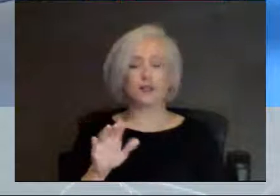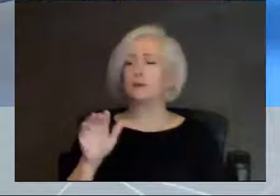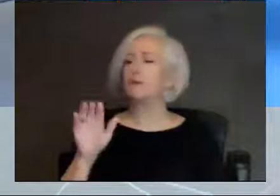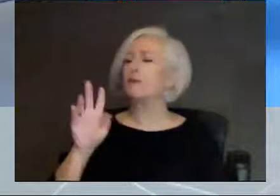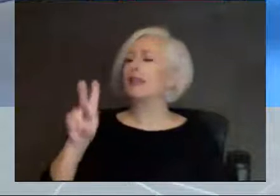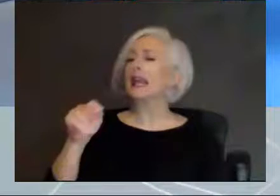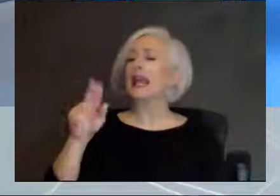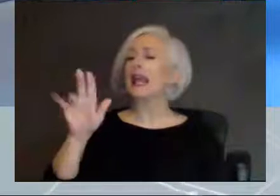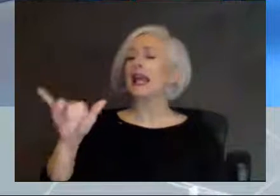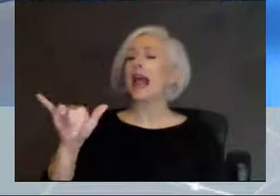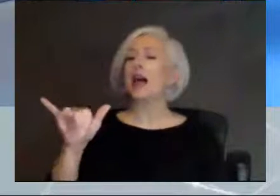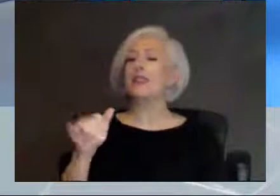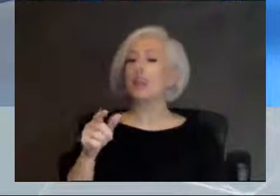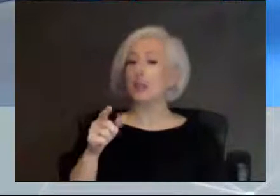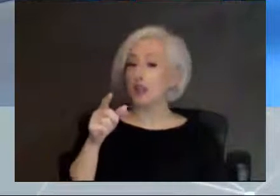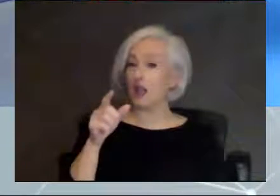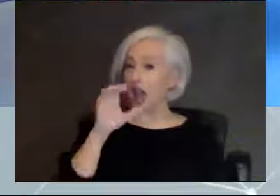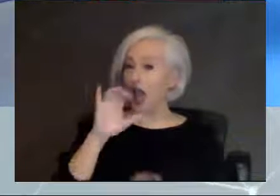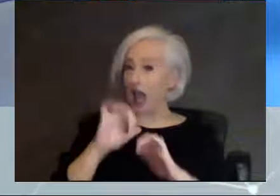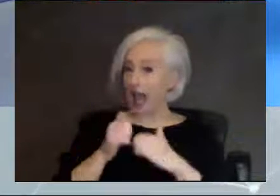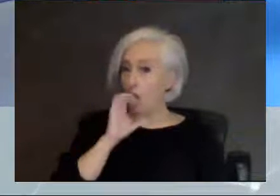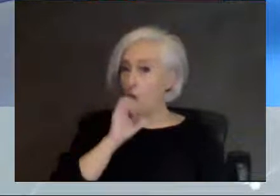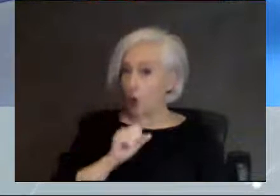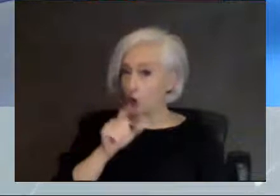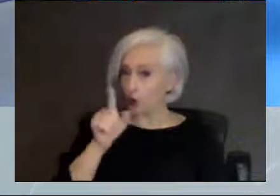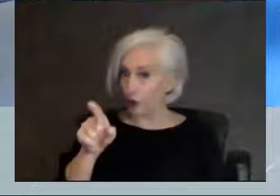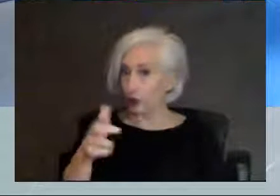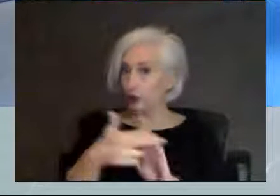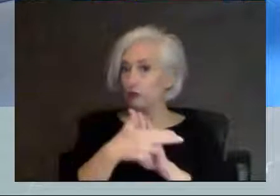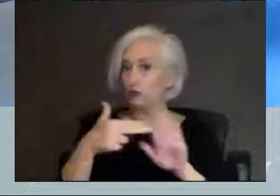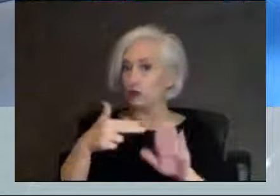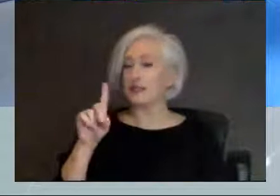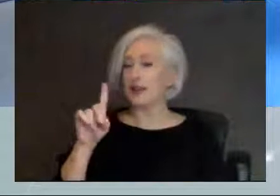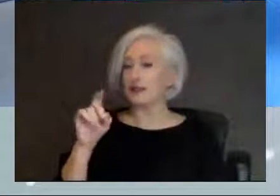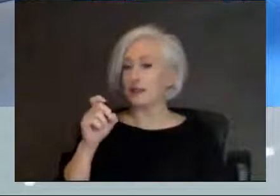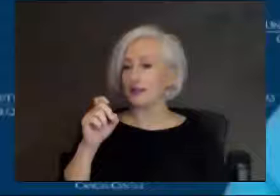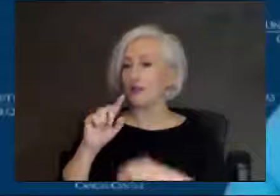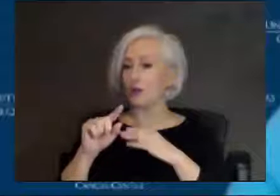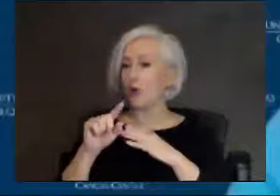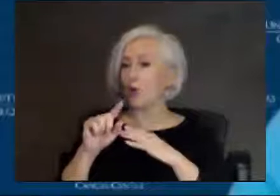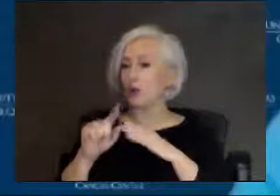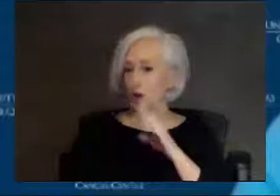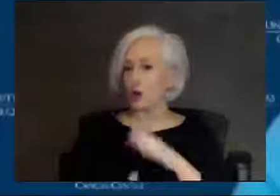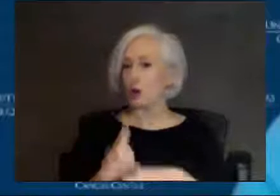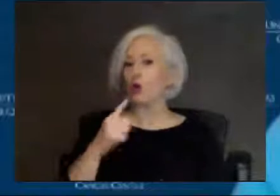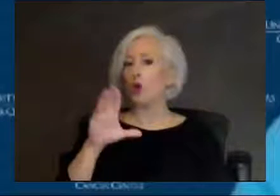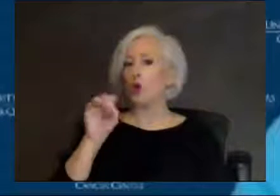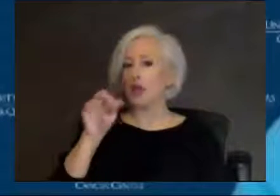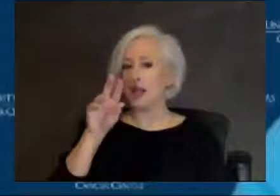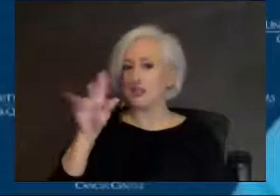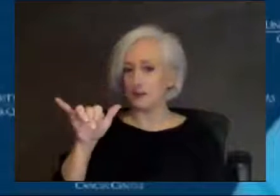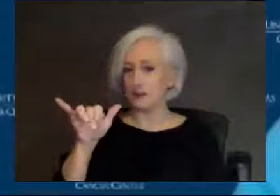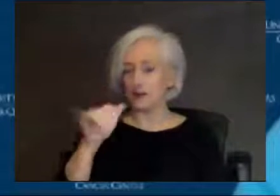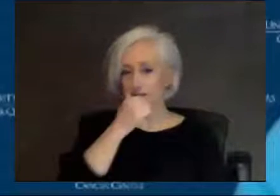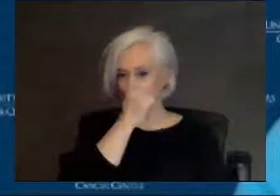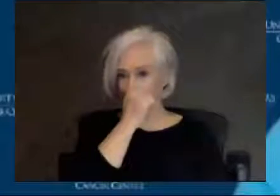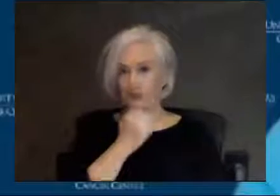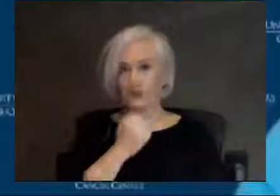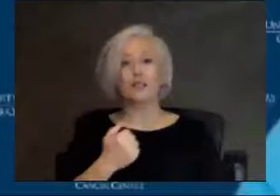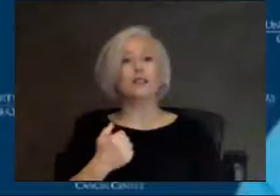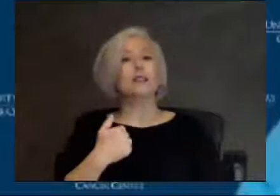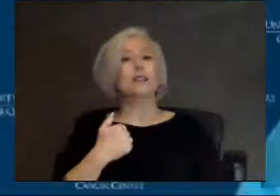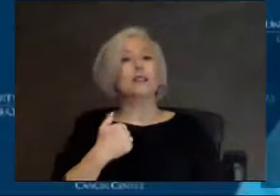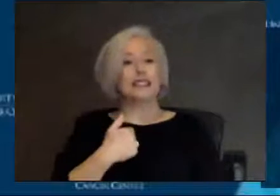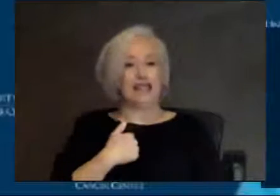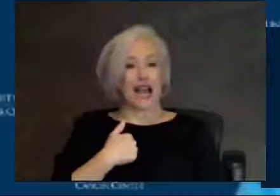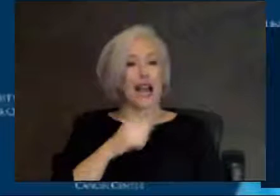when you first got your first colonoscopy? Well, I turned 50 before they changed the